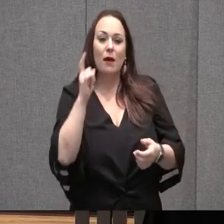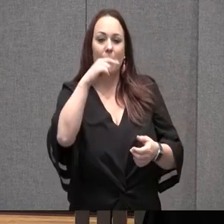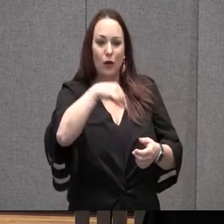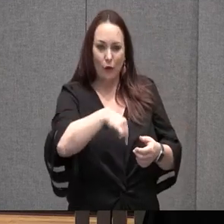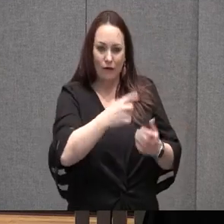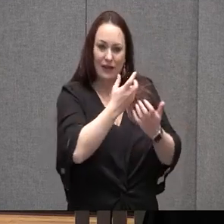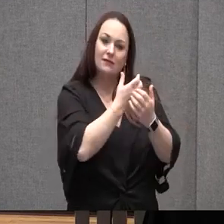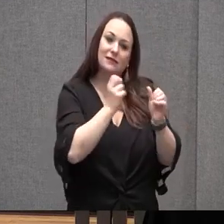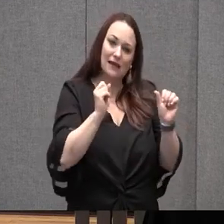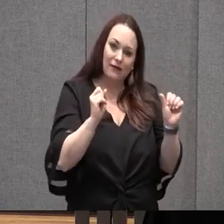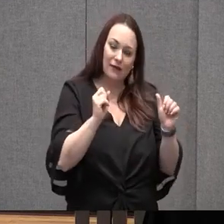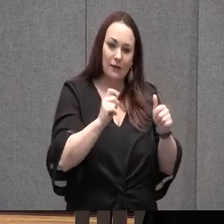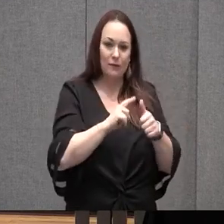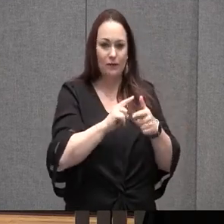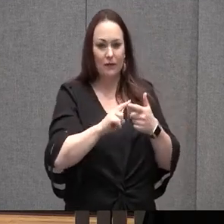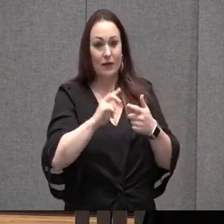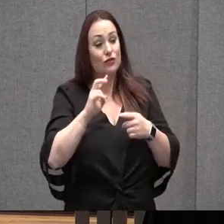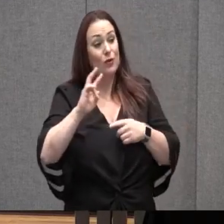iteration.